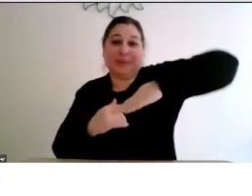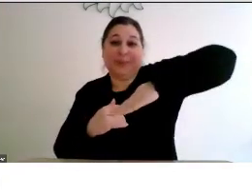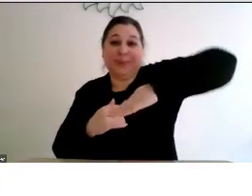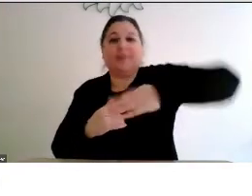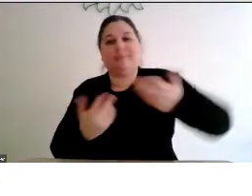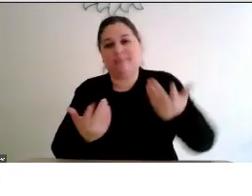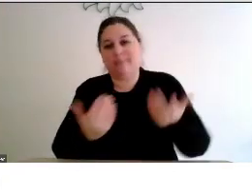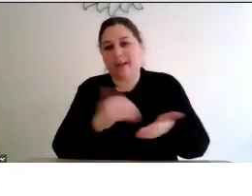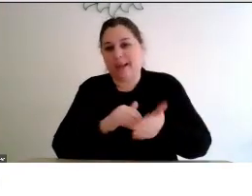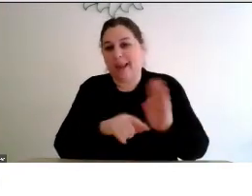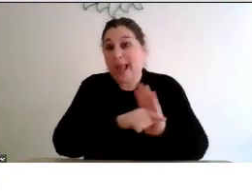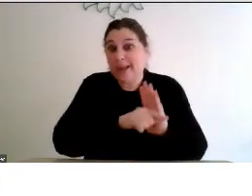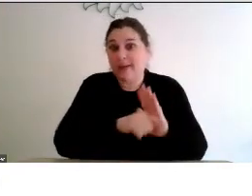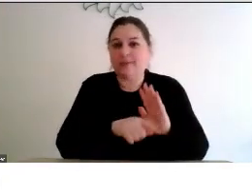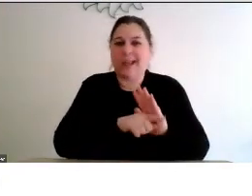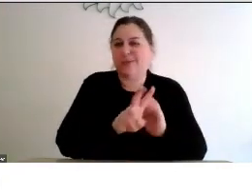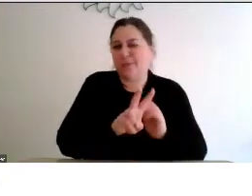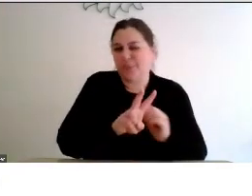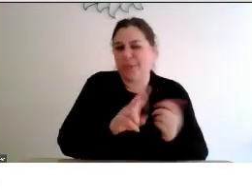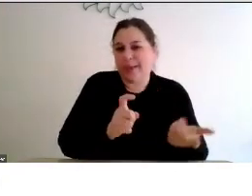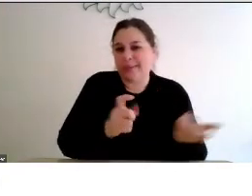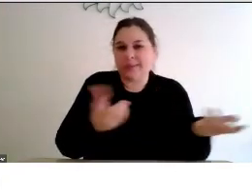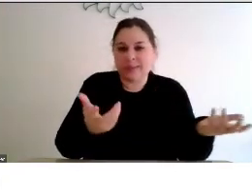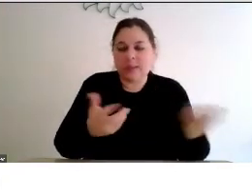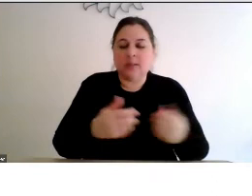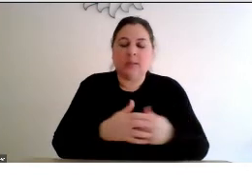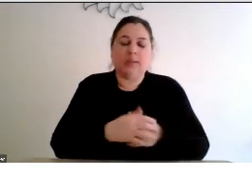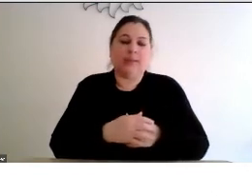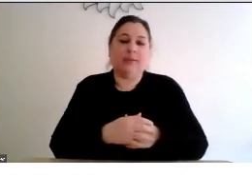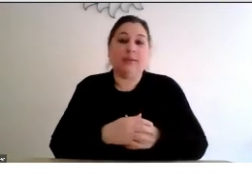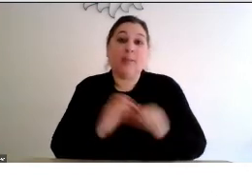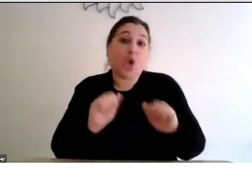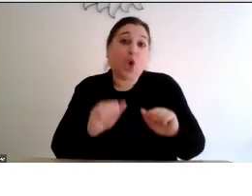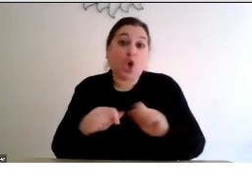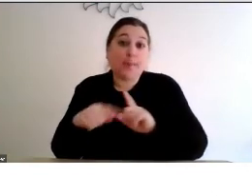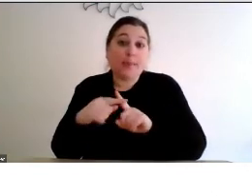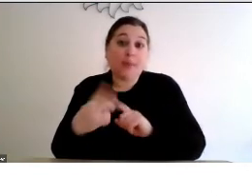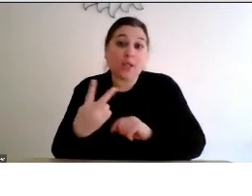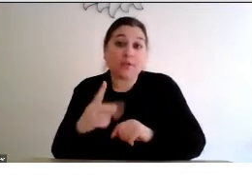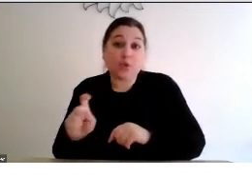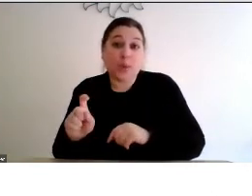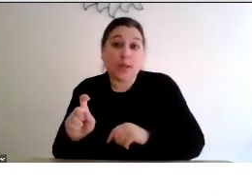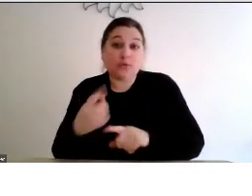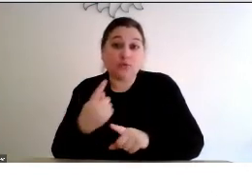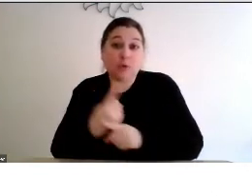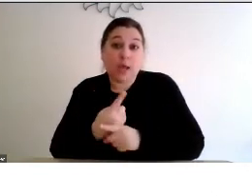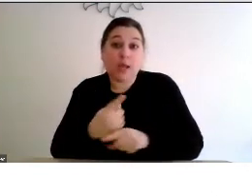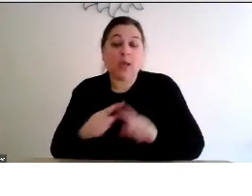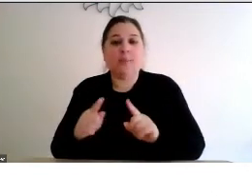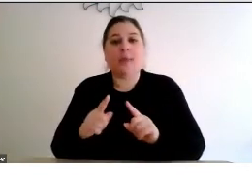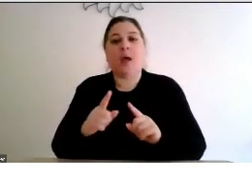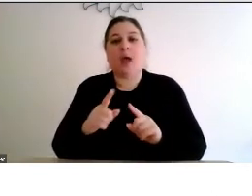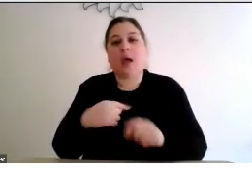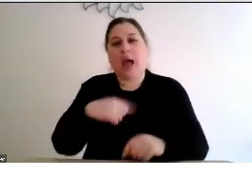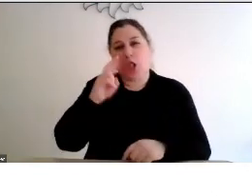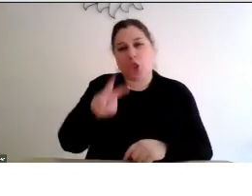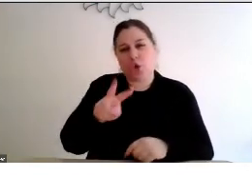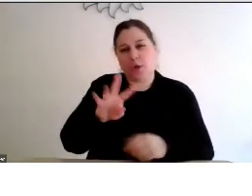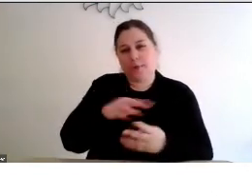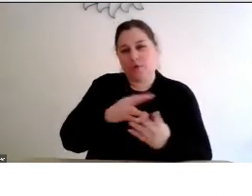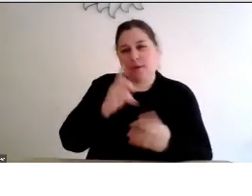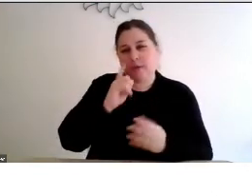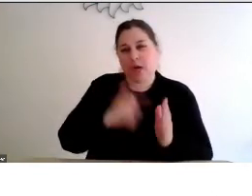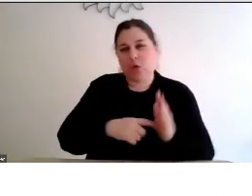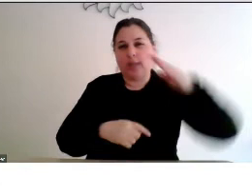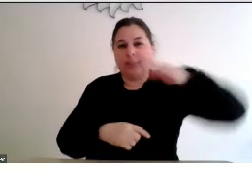2x, and it could be positive 2x, but these lines are going down instead of going up left to